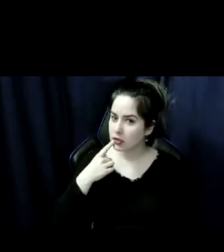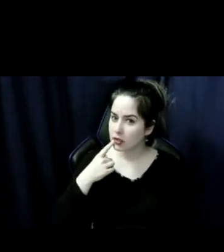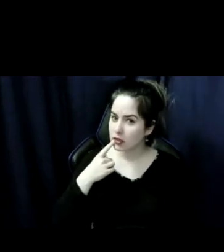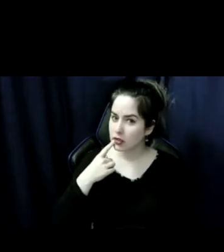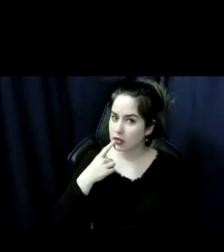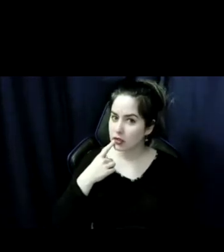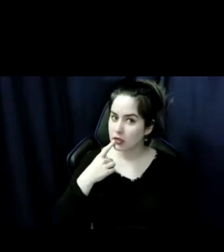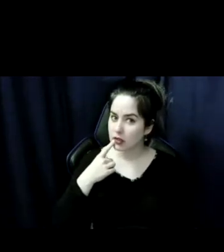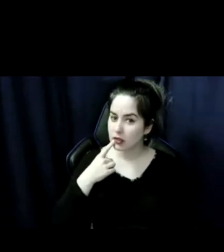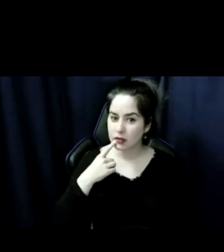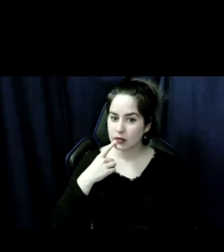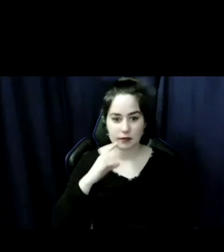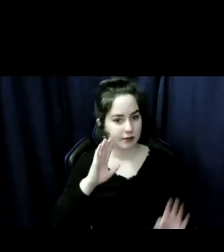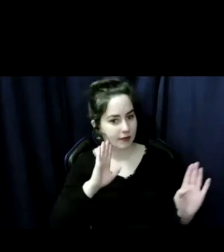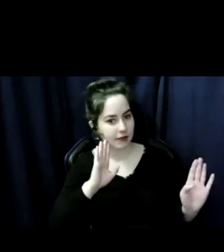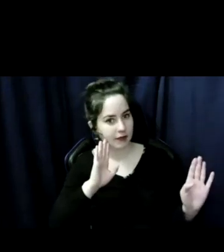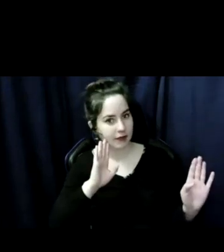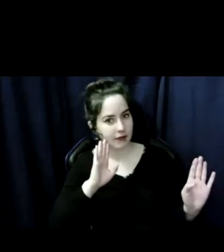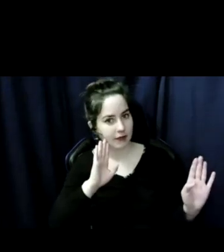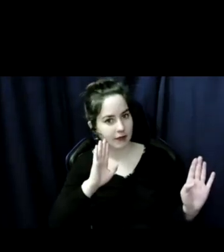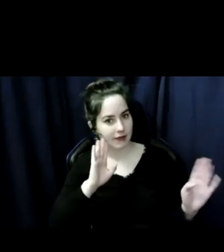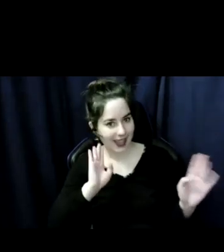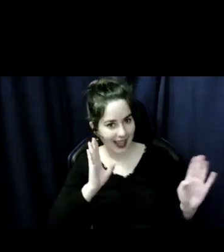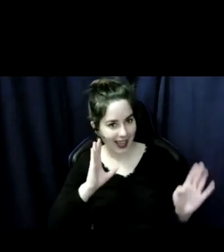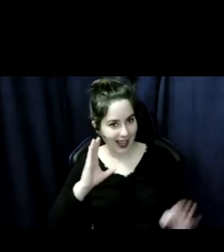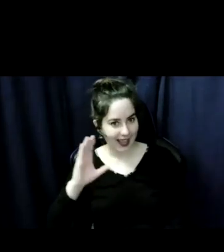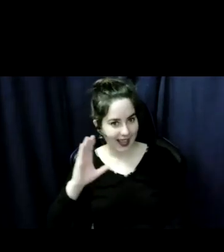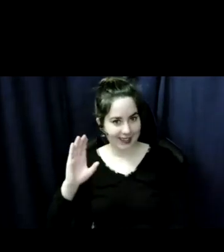Hi there, you can speak now, Clay and Paper Theater.